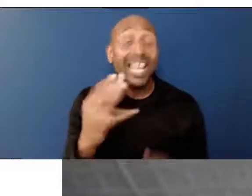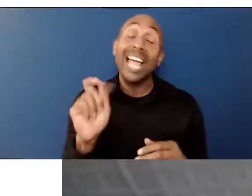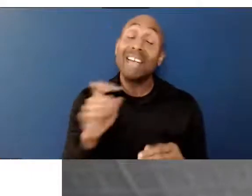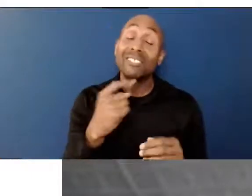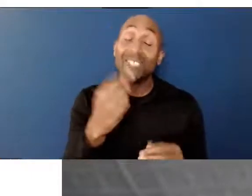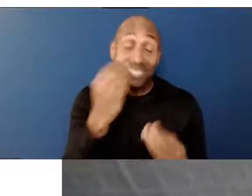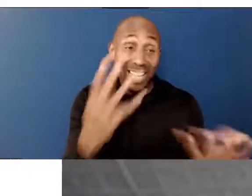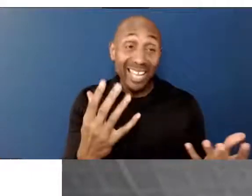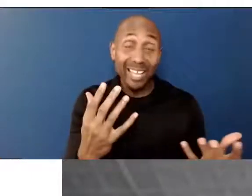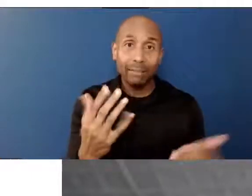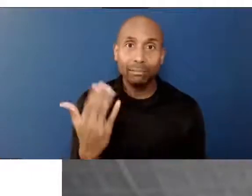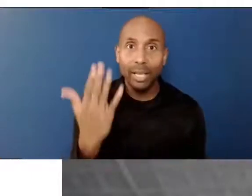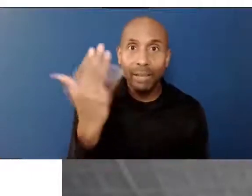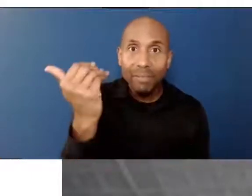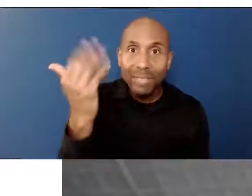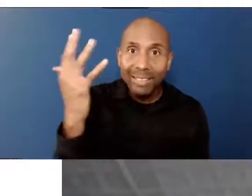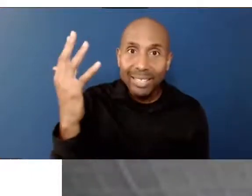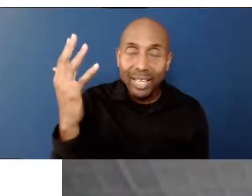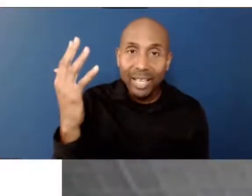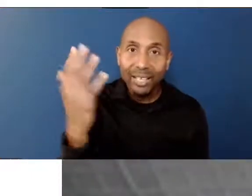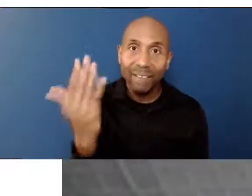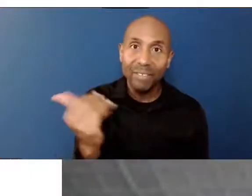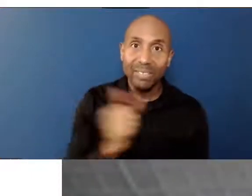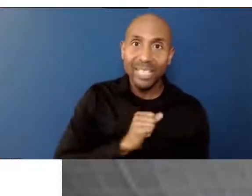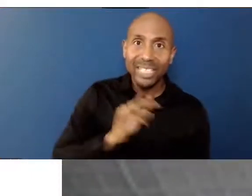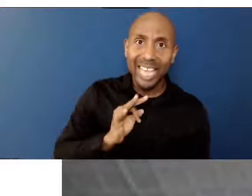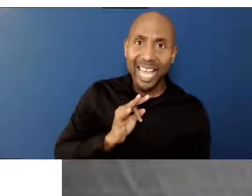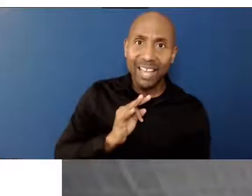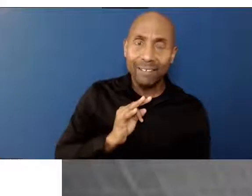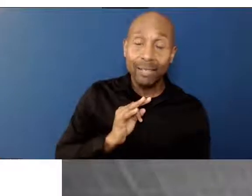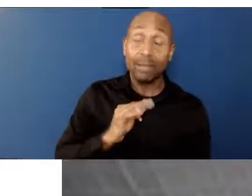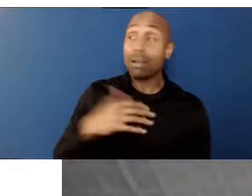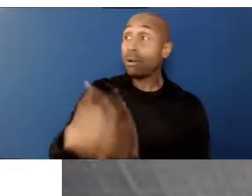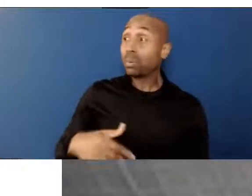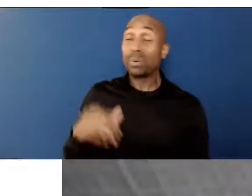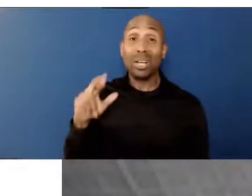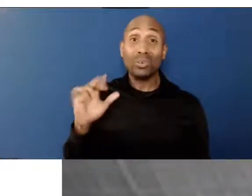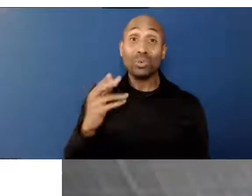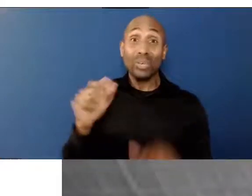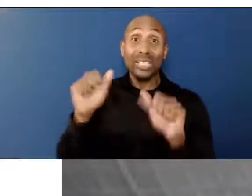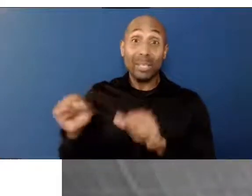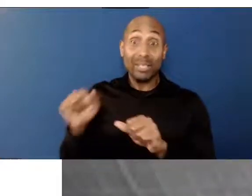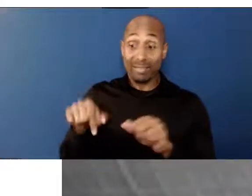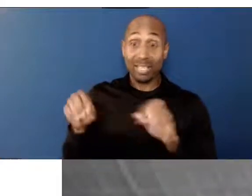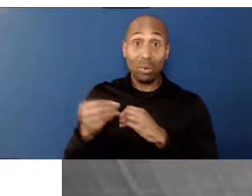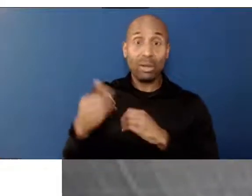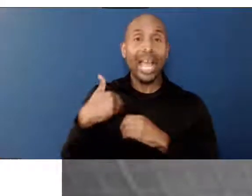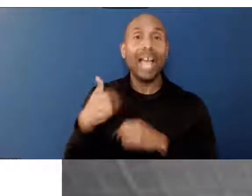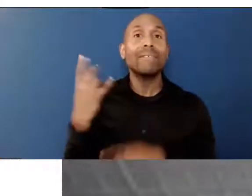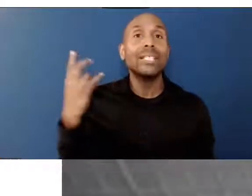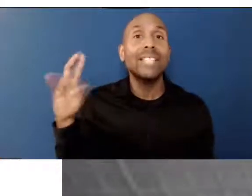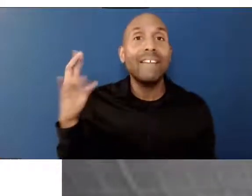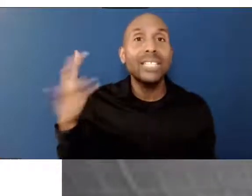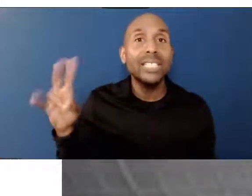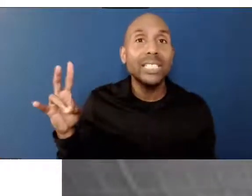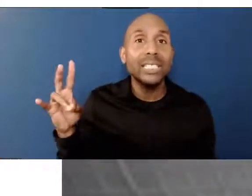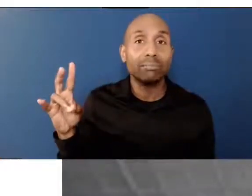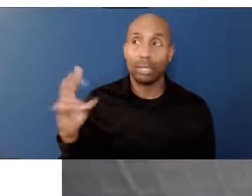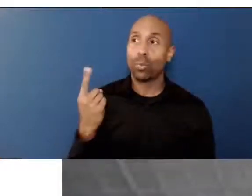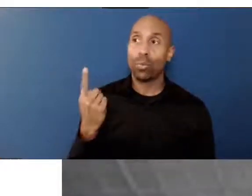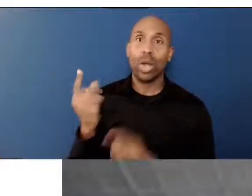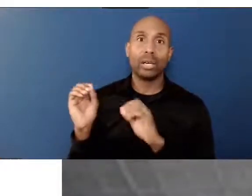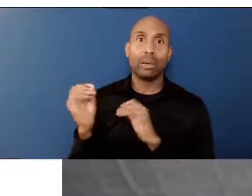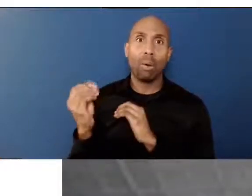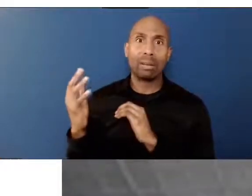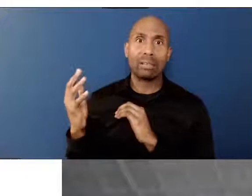there doing the work that you're doing. reachAbility has 17 staff. And we are one organization. So the